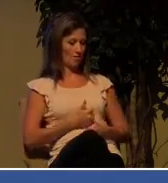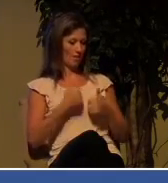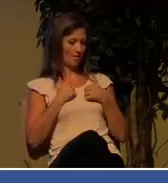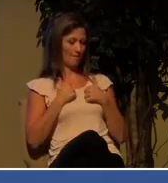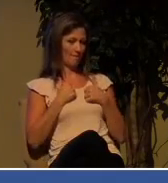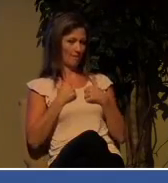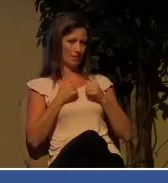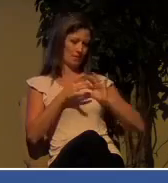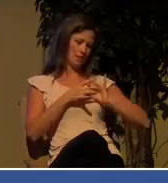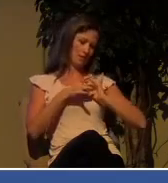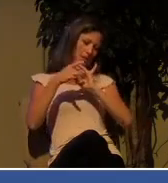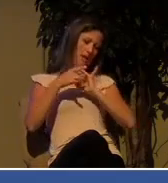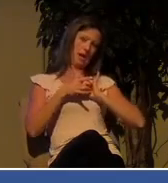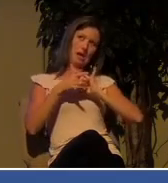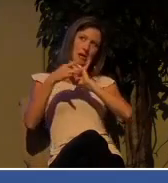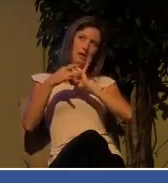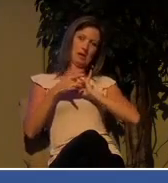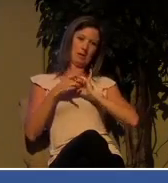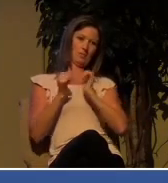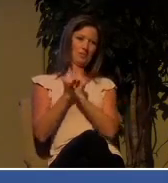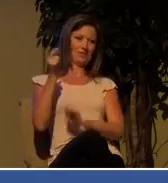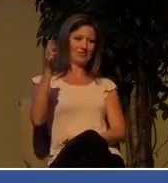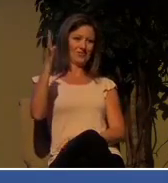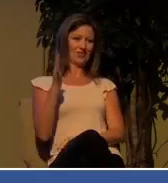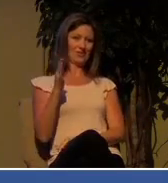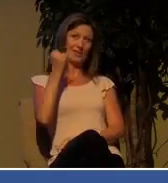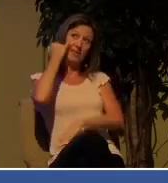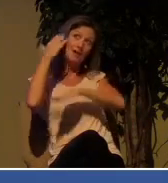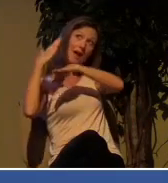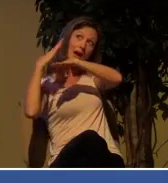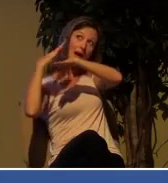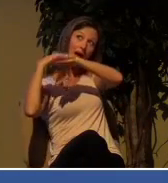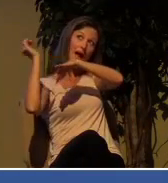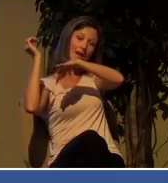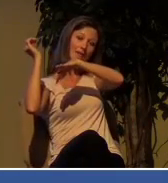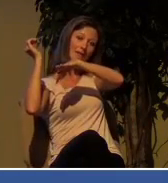so that when he acts, you won't be asleep.